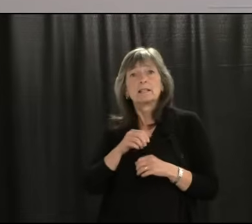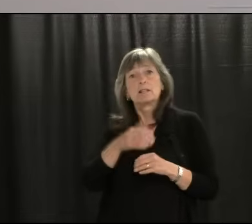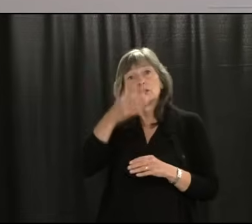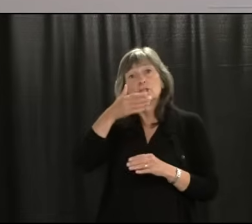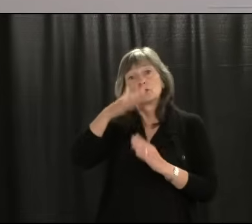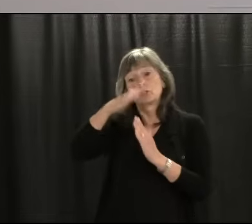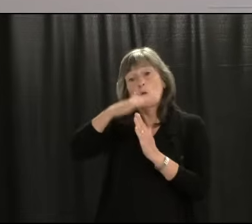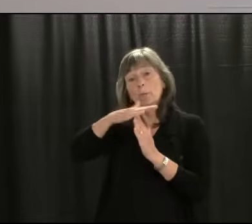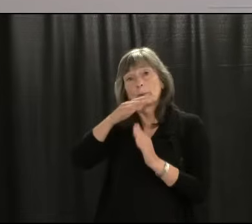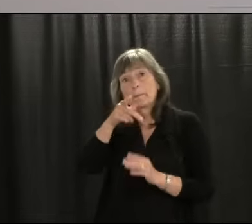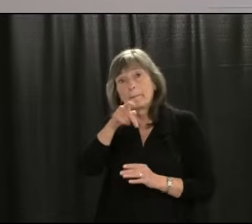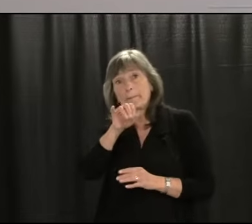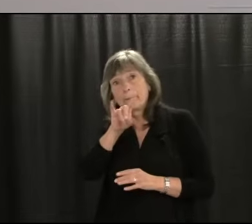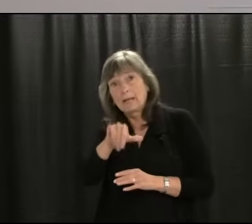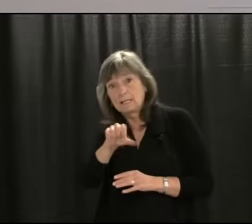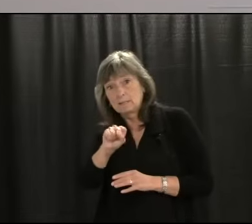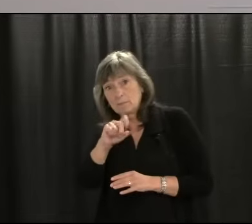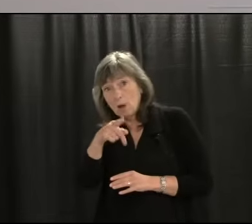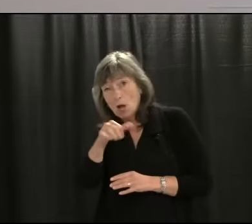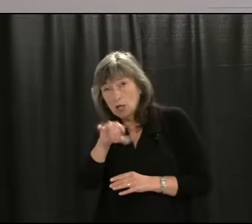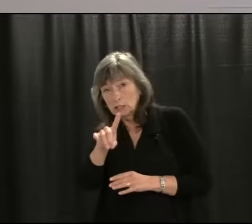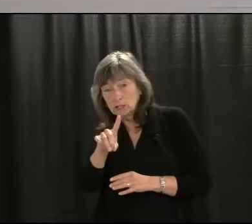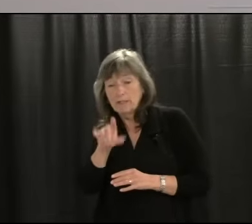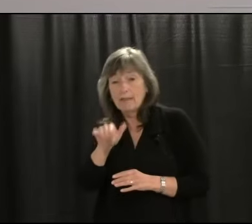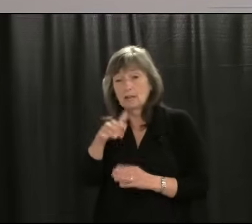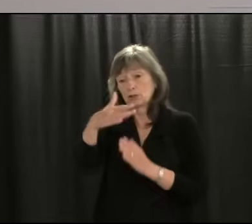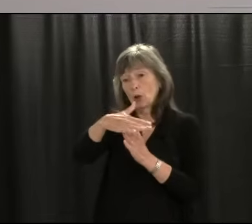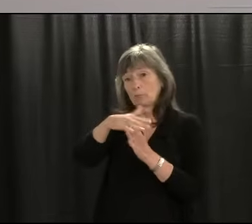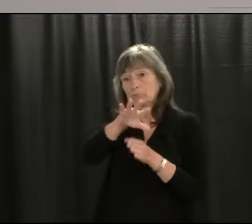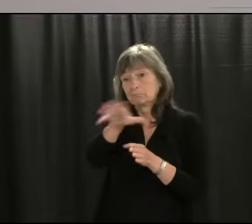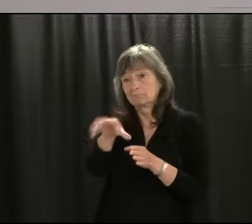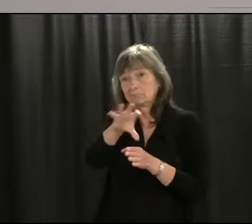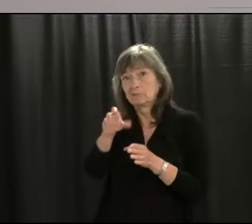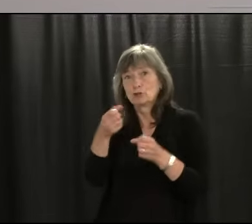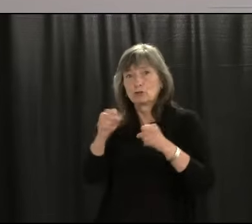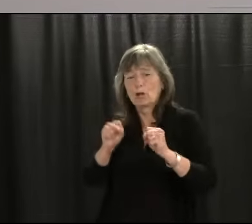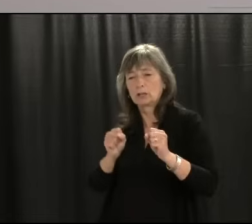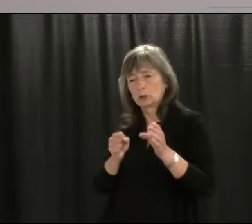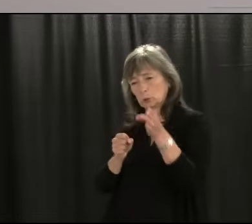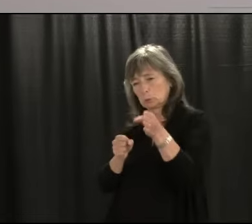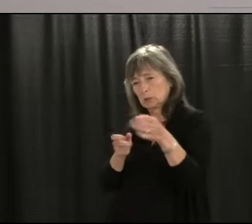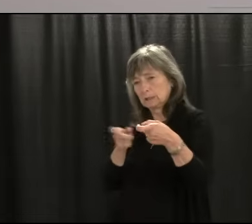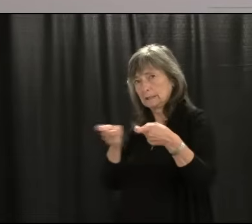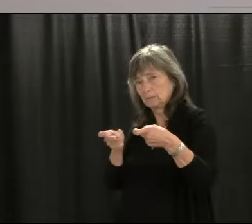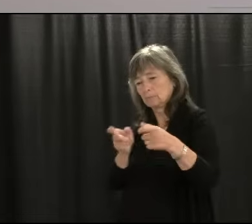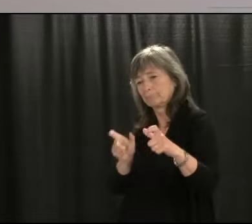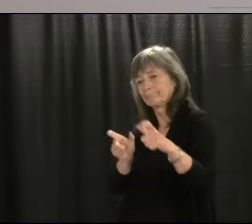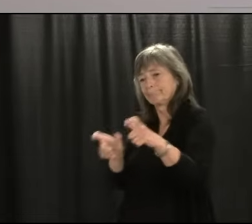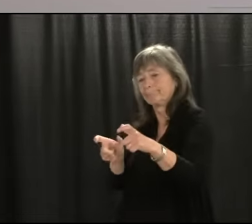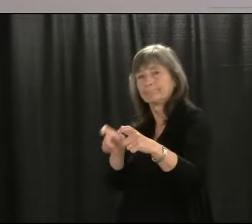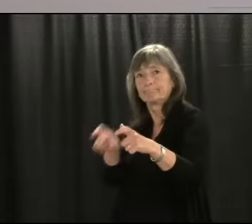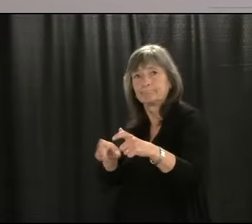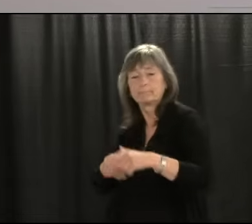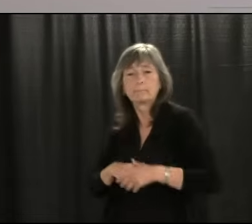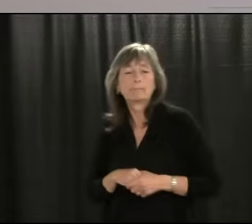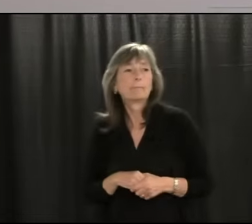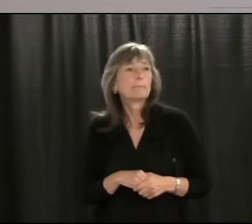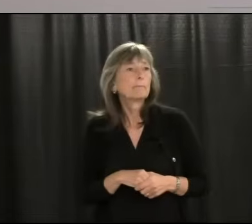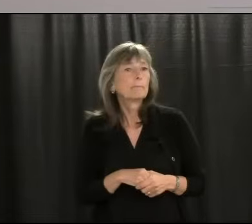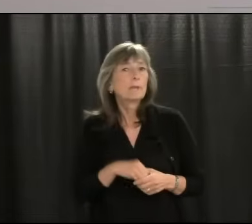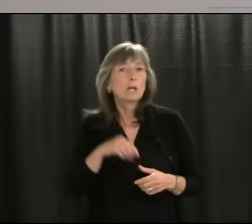Pond right now, and I think it will be a great success if that's the result of the end of the day's work. And the